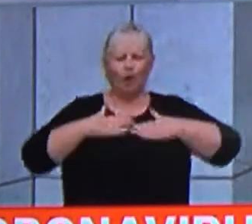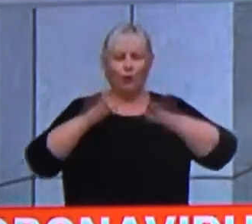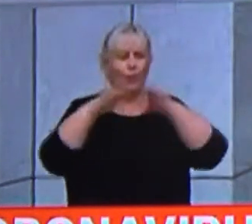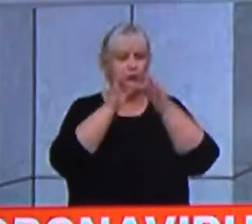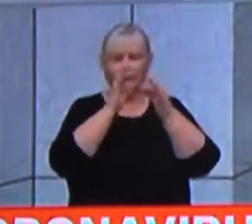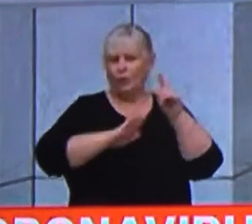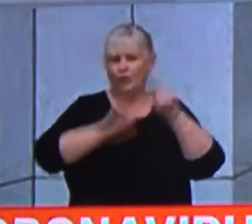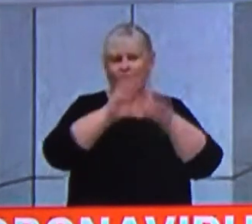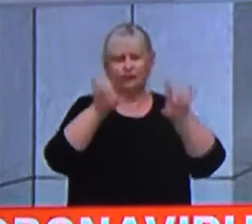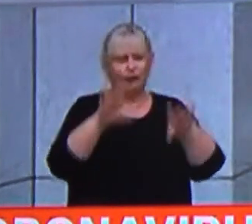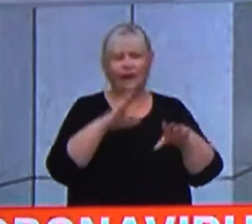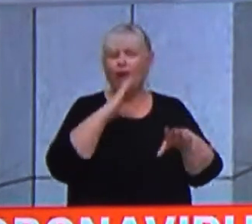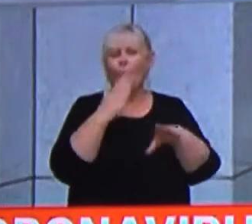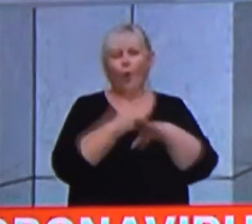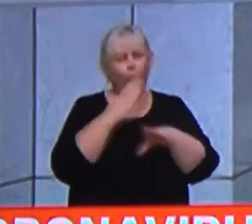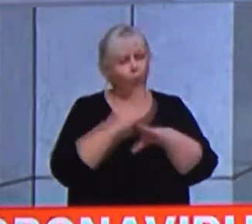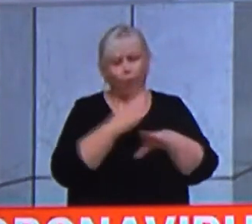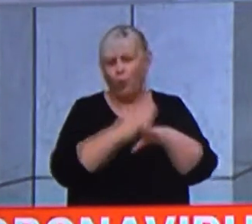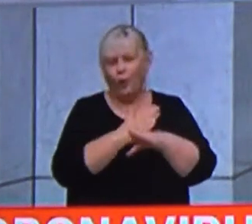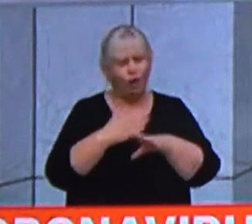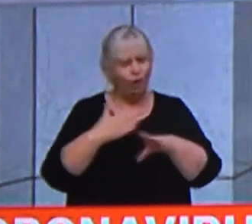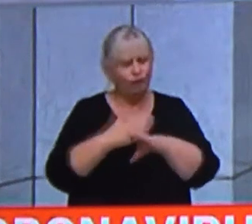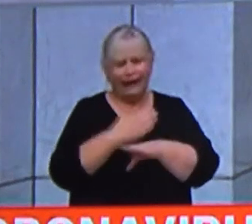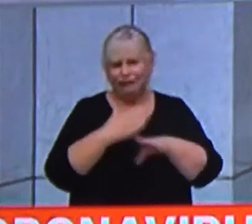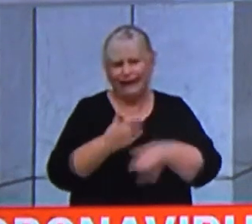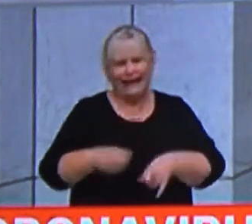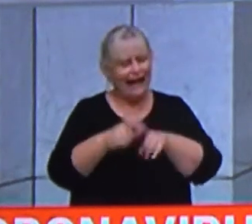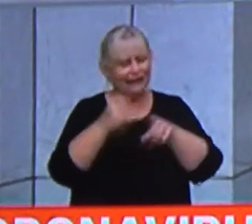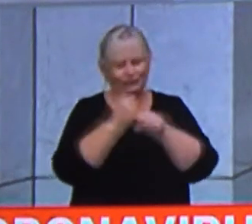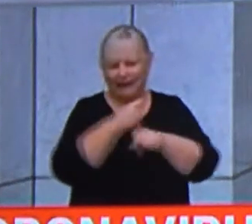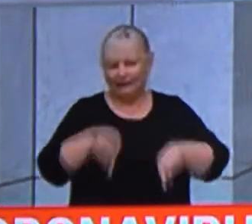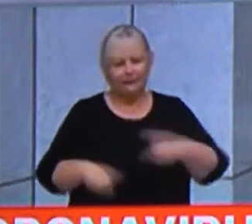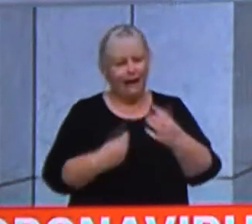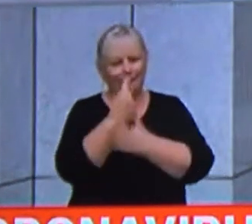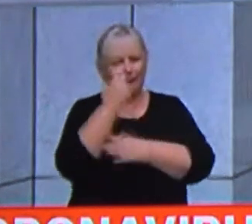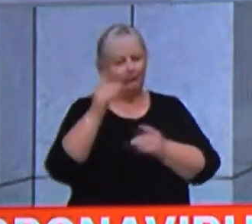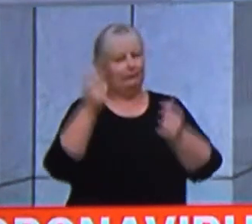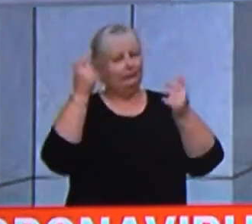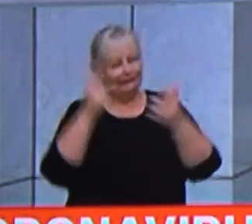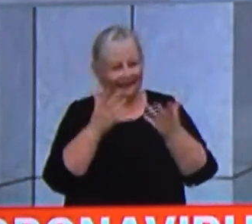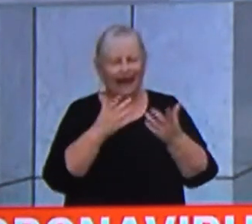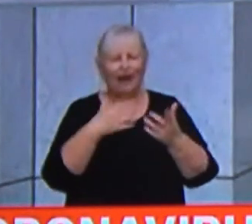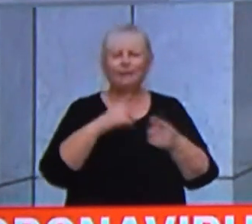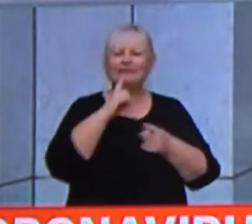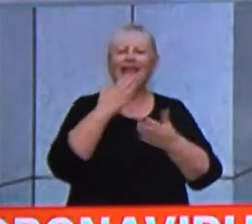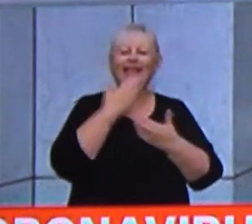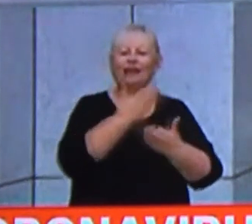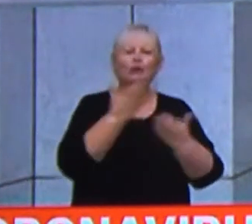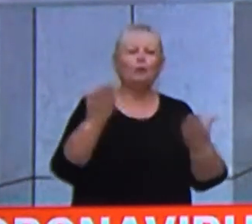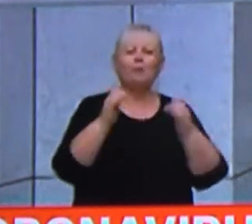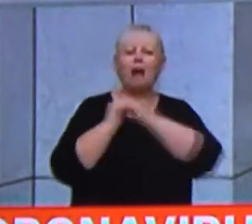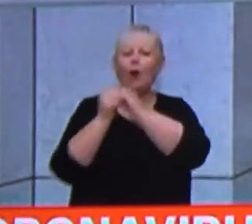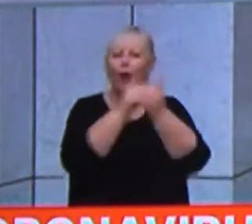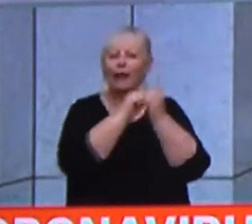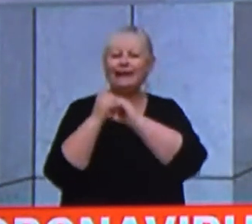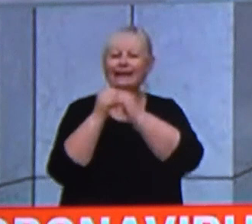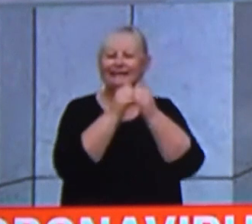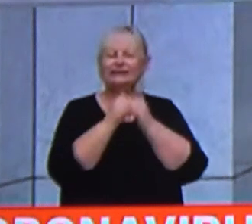provides is there for you also. Do not hesitate. Use any avenue you can. We are there to